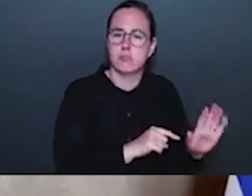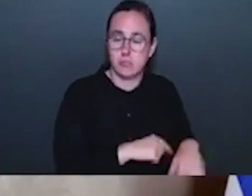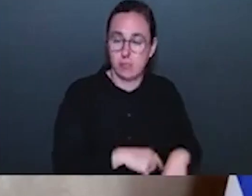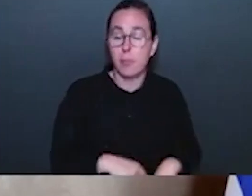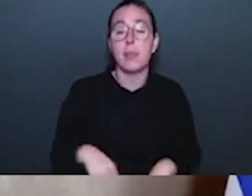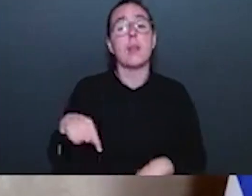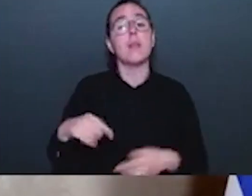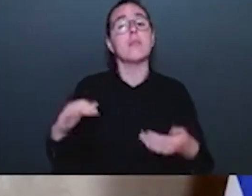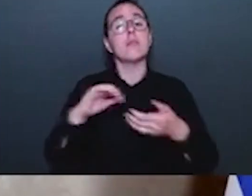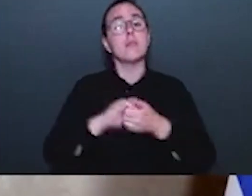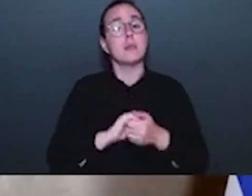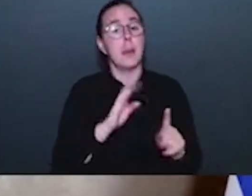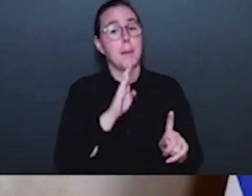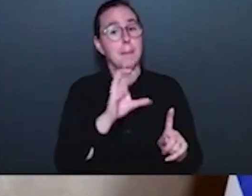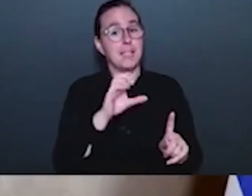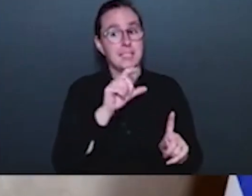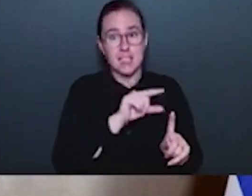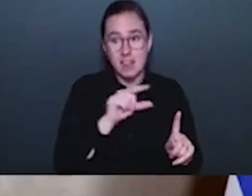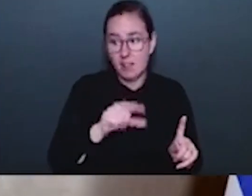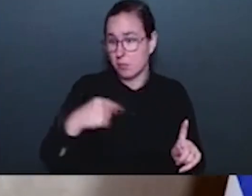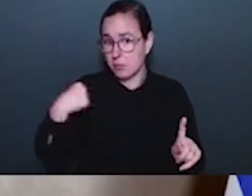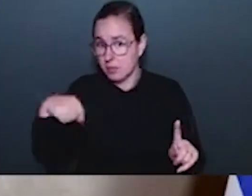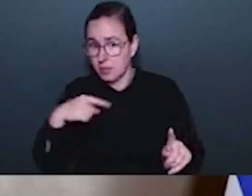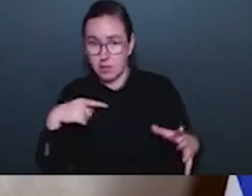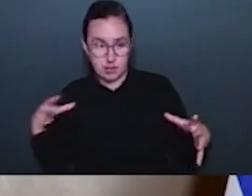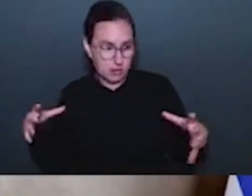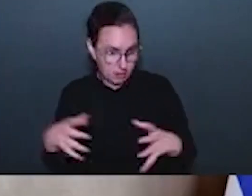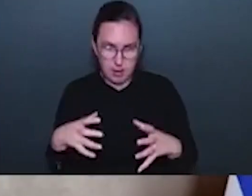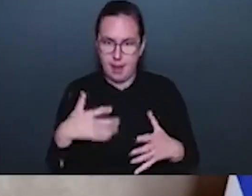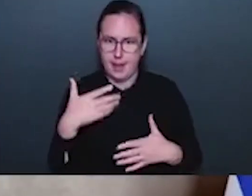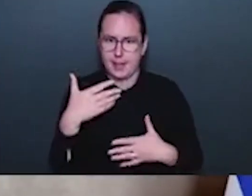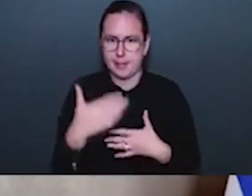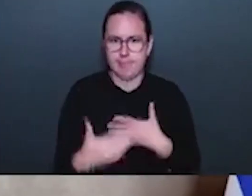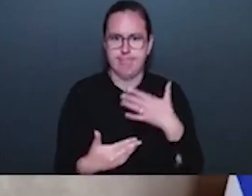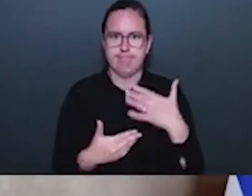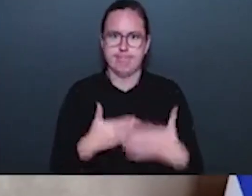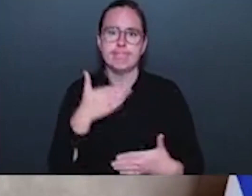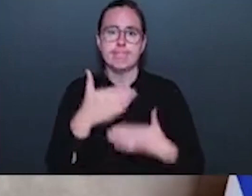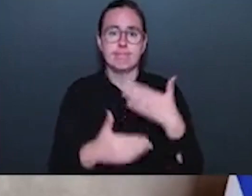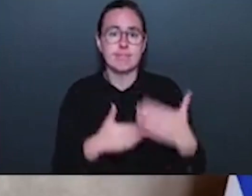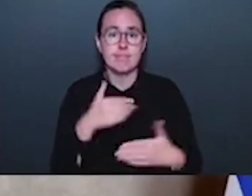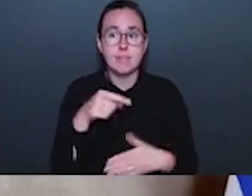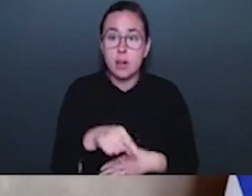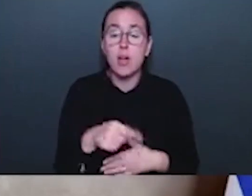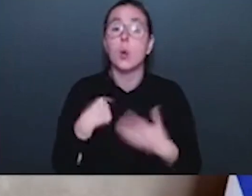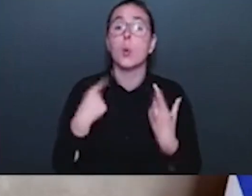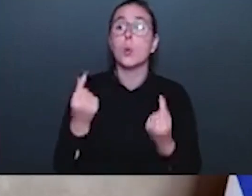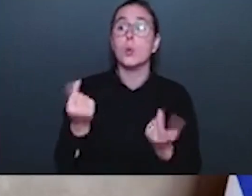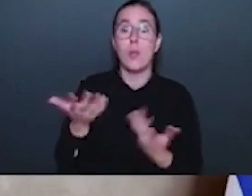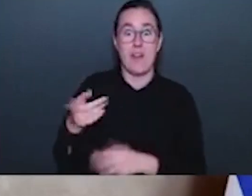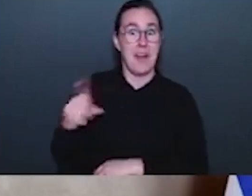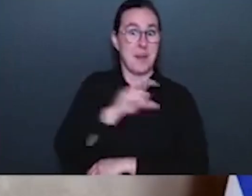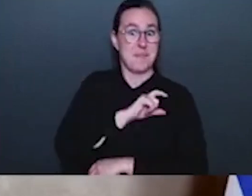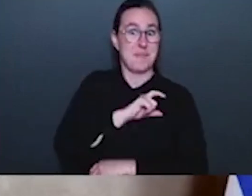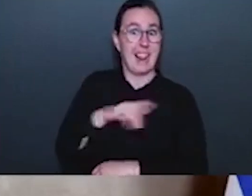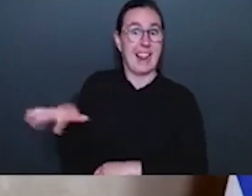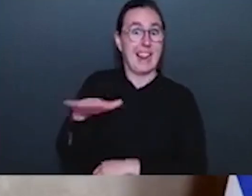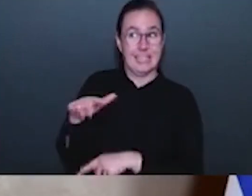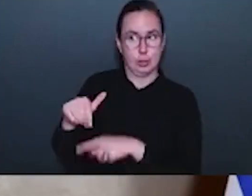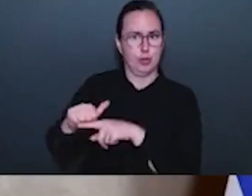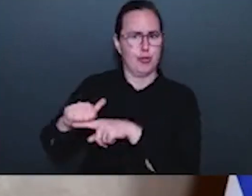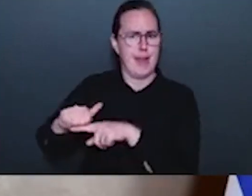and training, and increasing the health and social service supports. Together, we will work closely